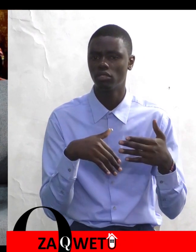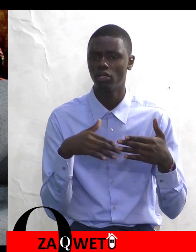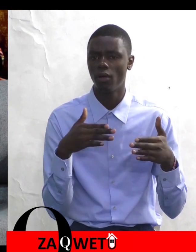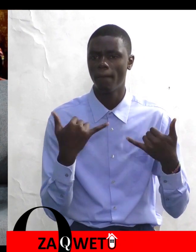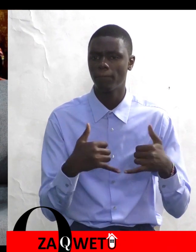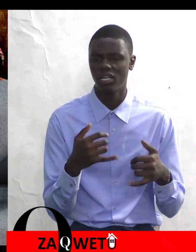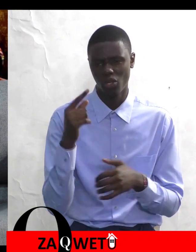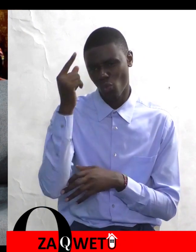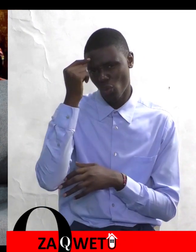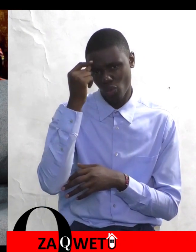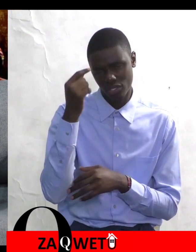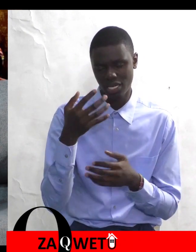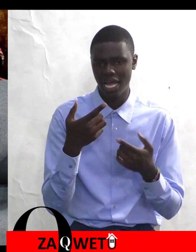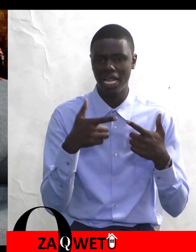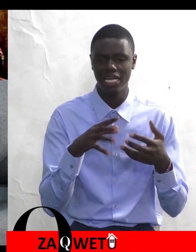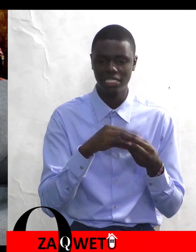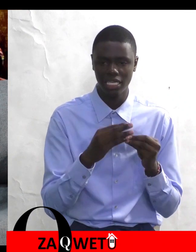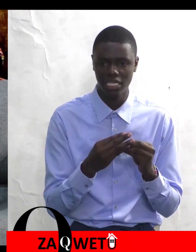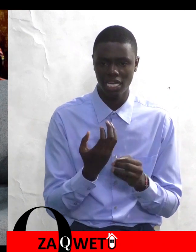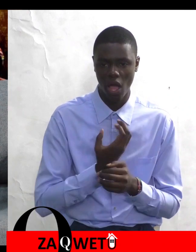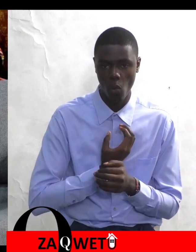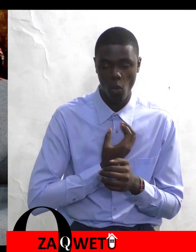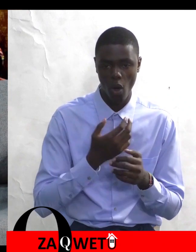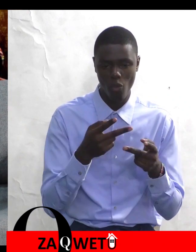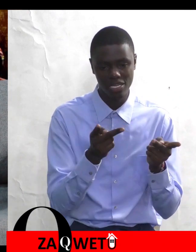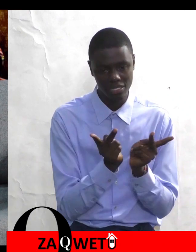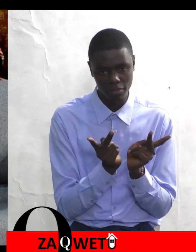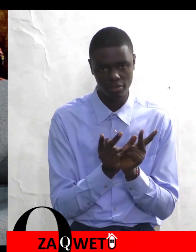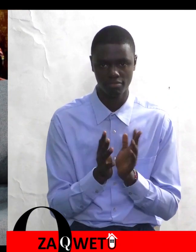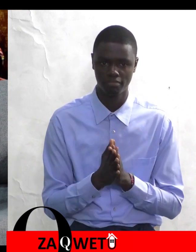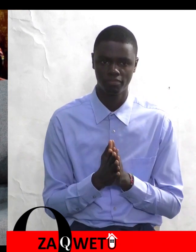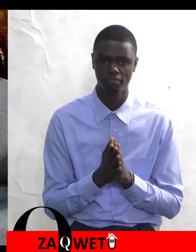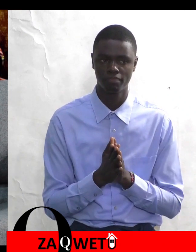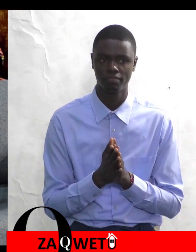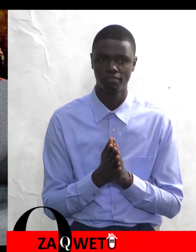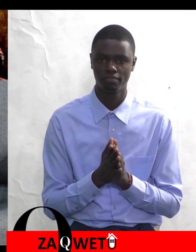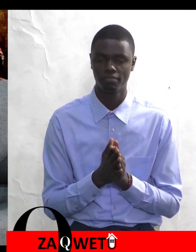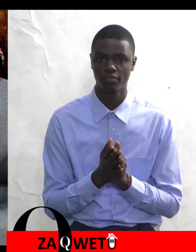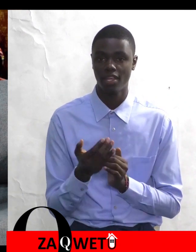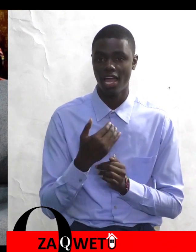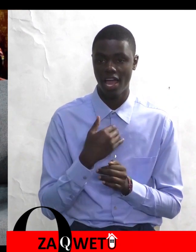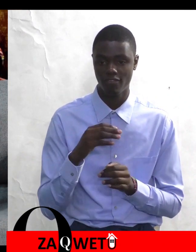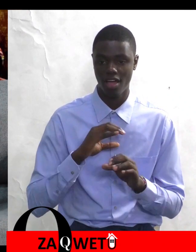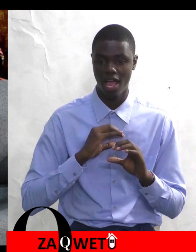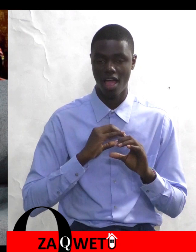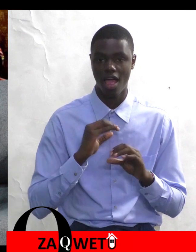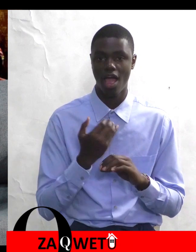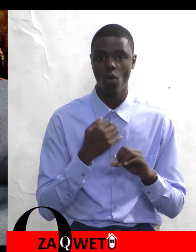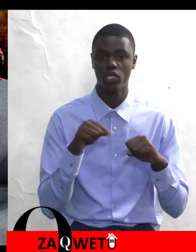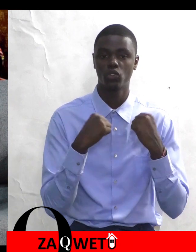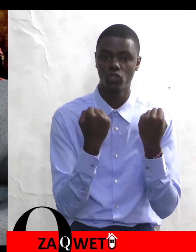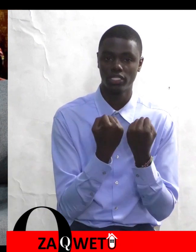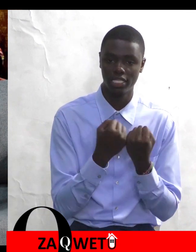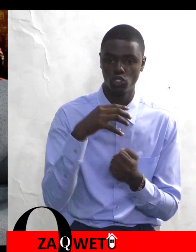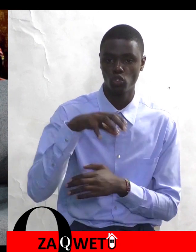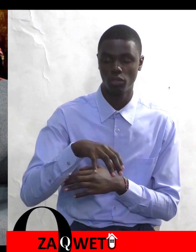can't play with me. Mm-hmm. So we thought, then let's create our own space. Mm. Why not? Why not? Yeah, so we have